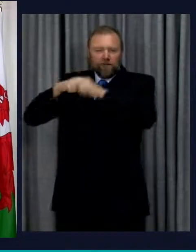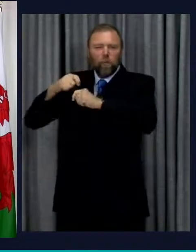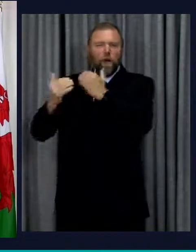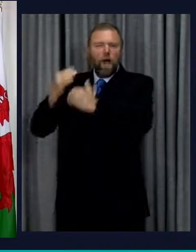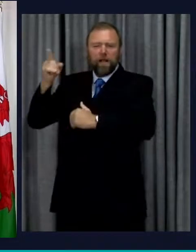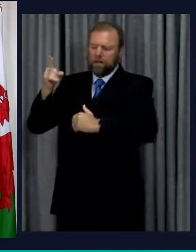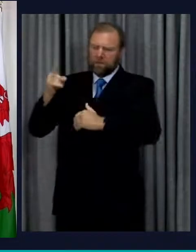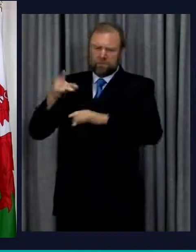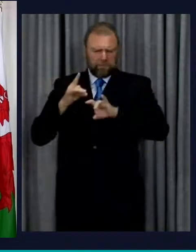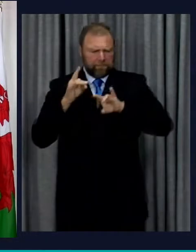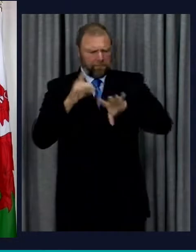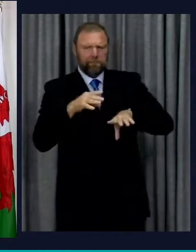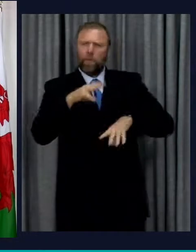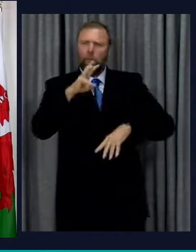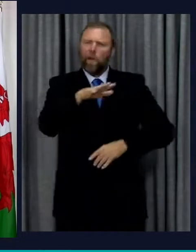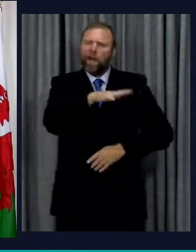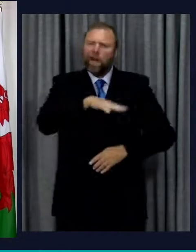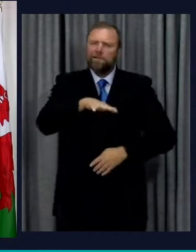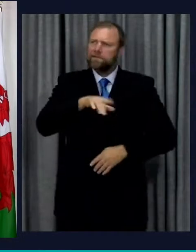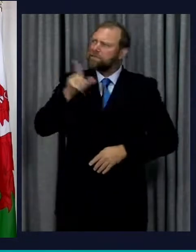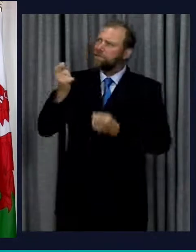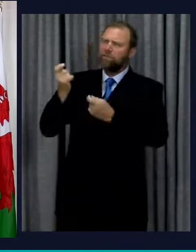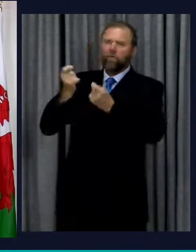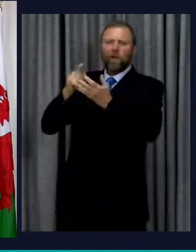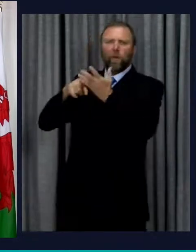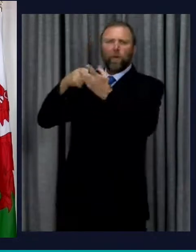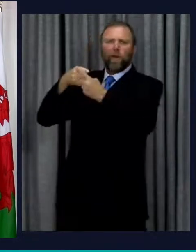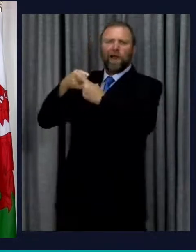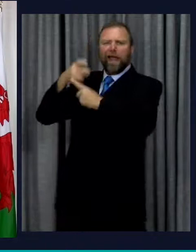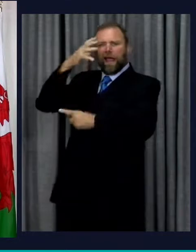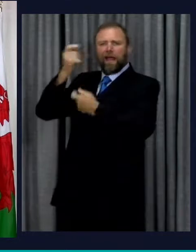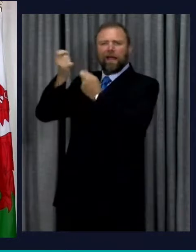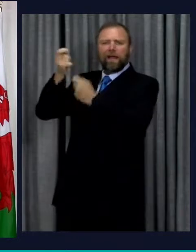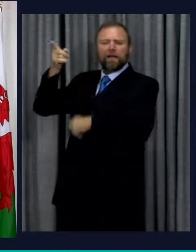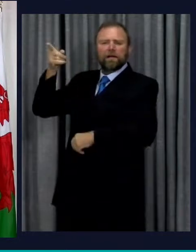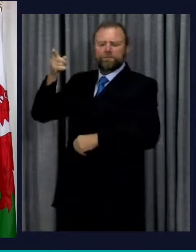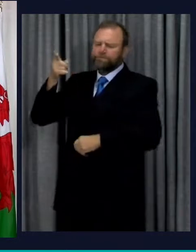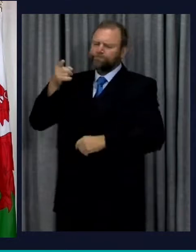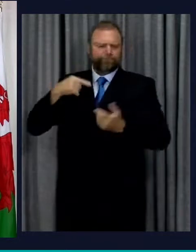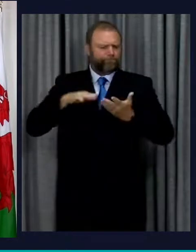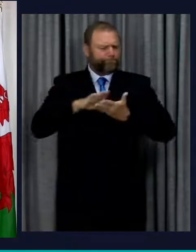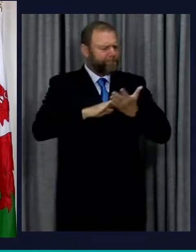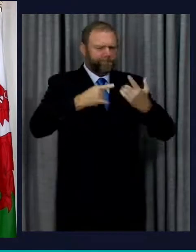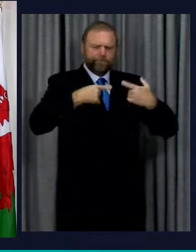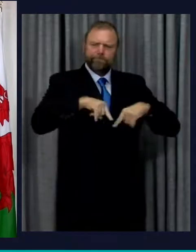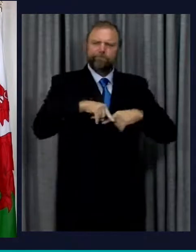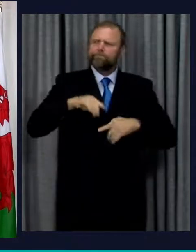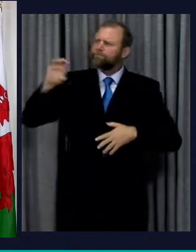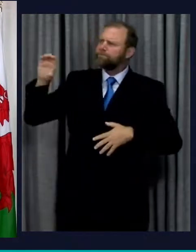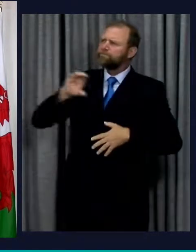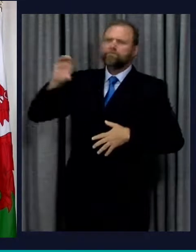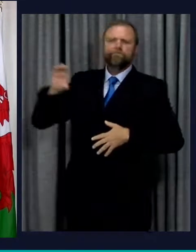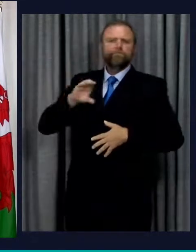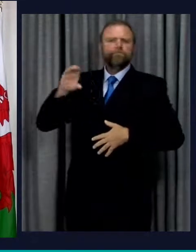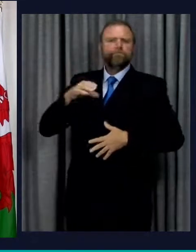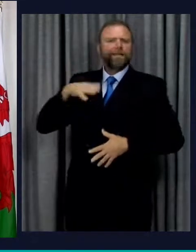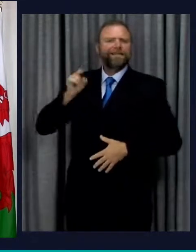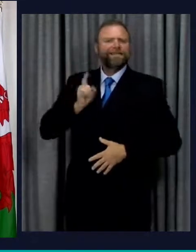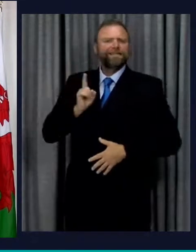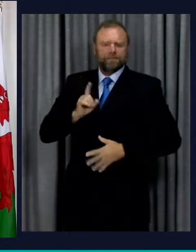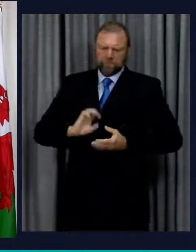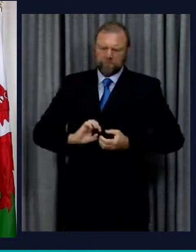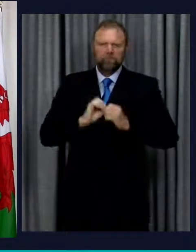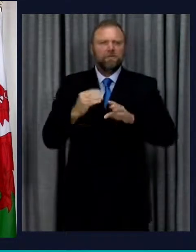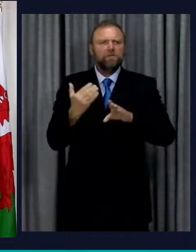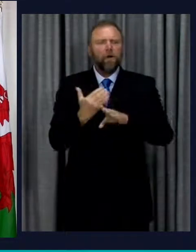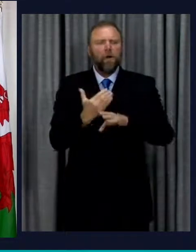by UK government ministers, are denying Wales the vital investment needed to help create jobs.